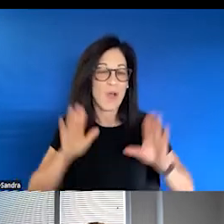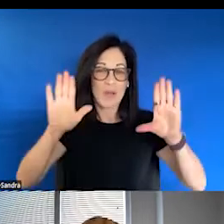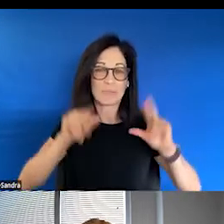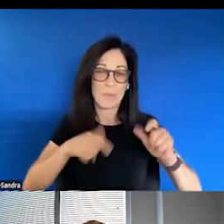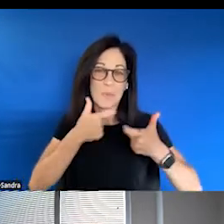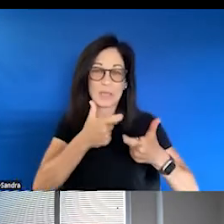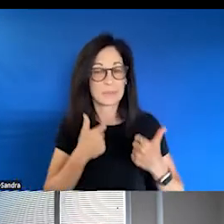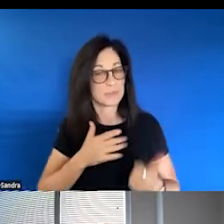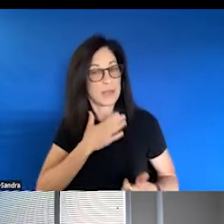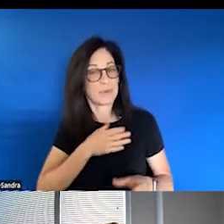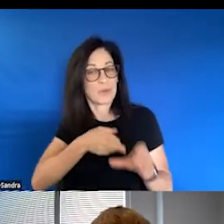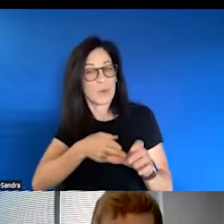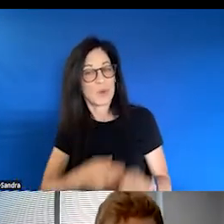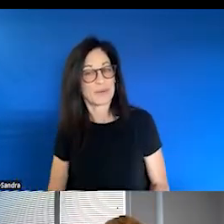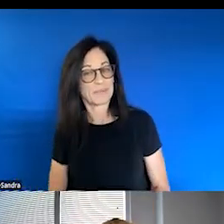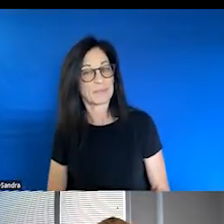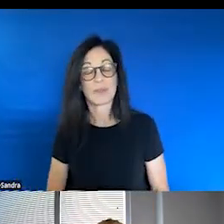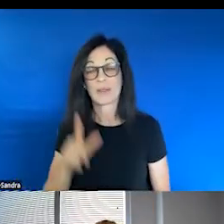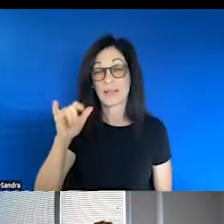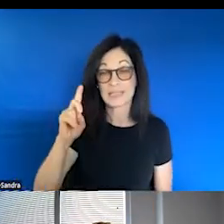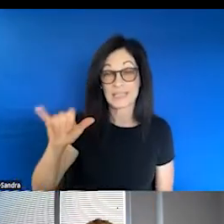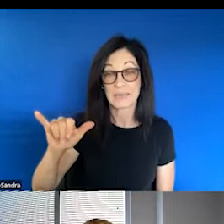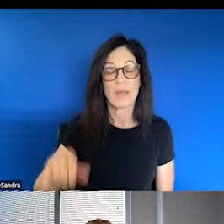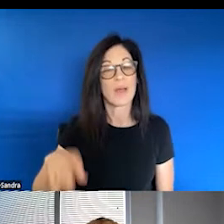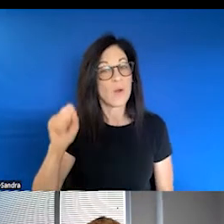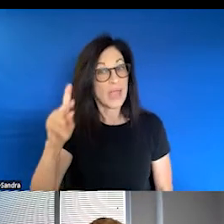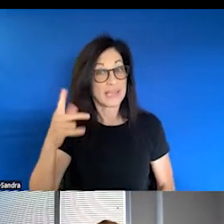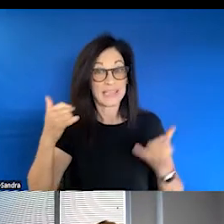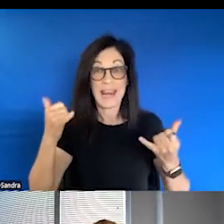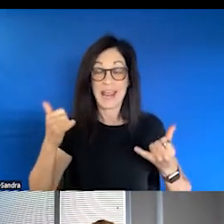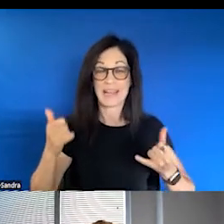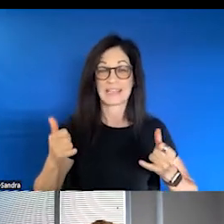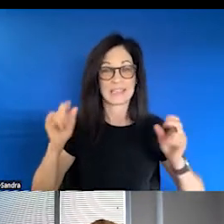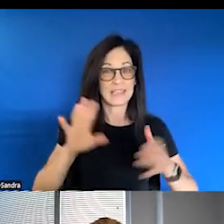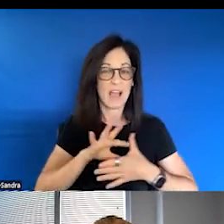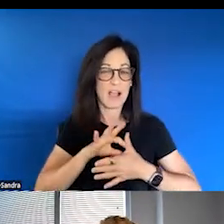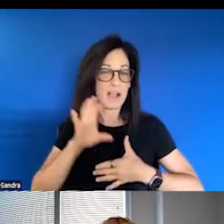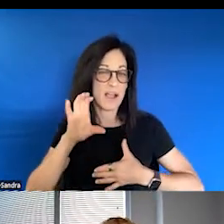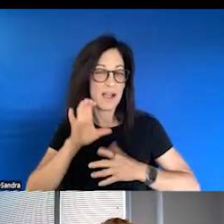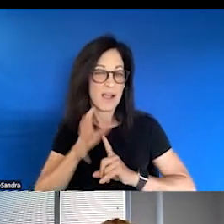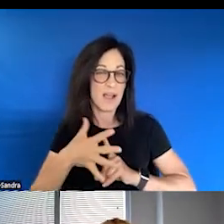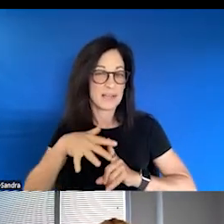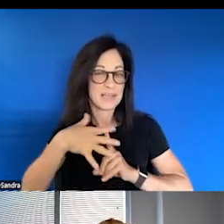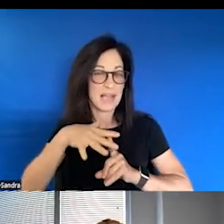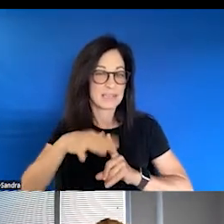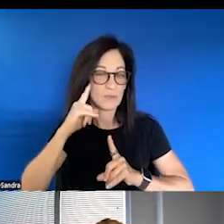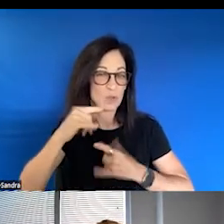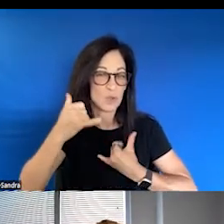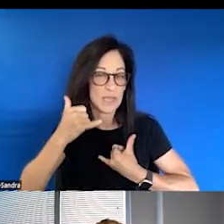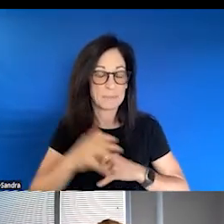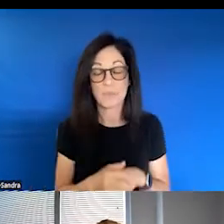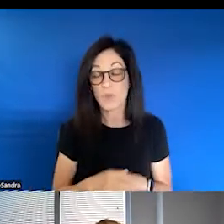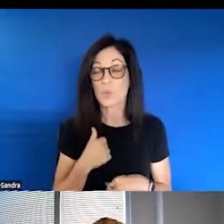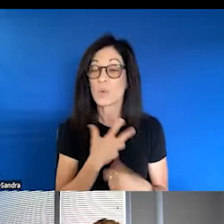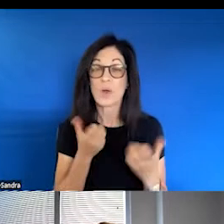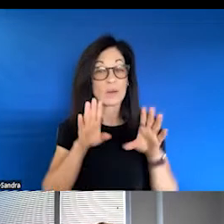right. Well, here's the context for today's trivia hot seat question. We wanted to focus a little